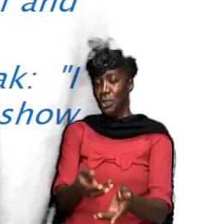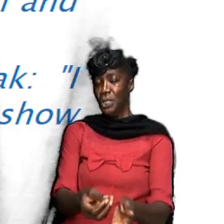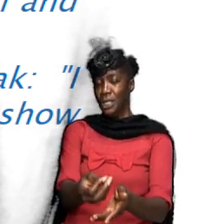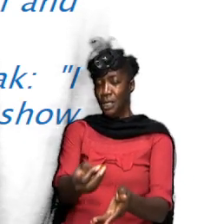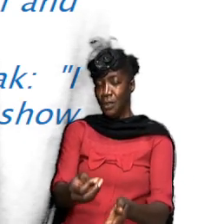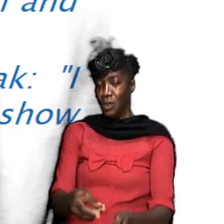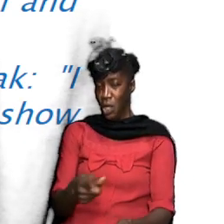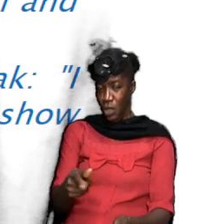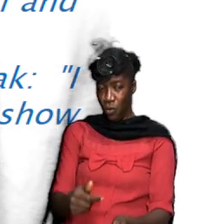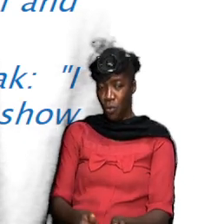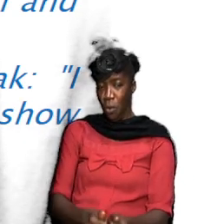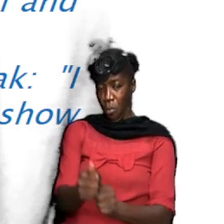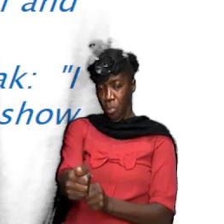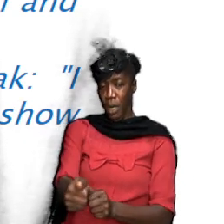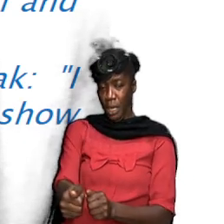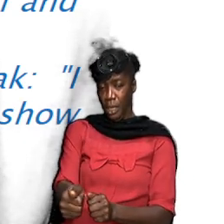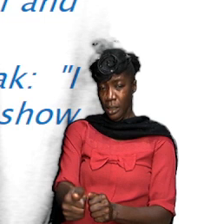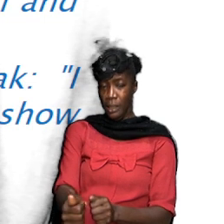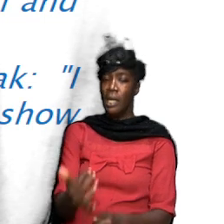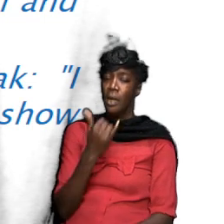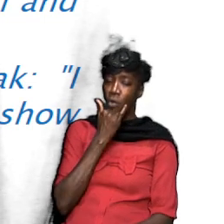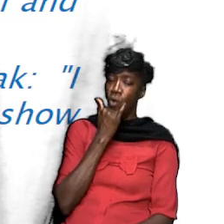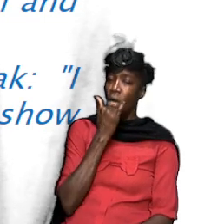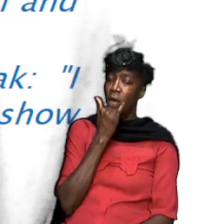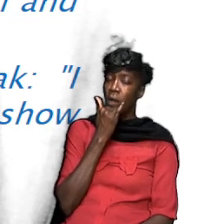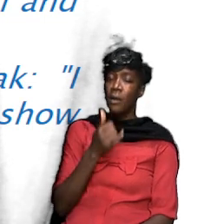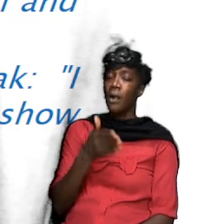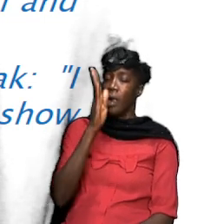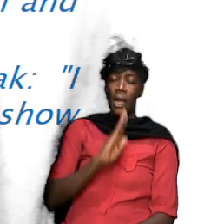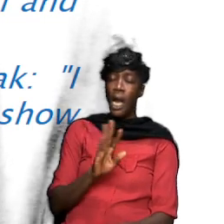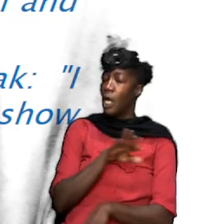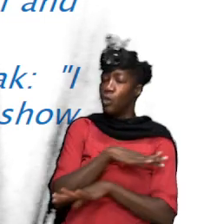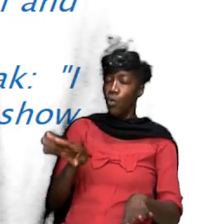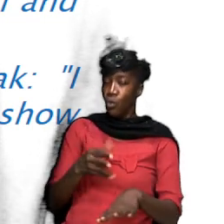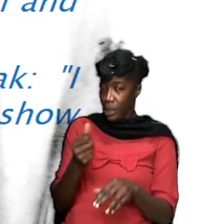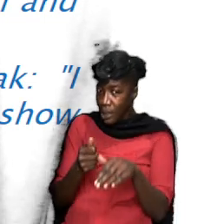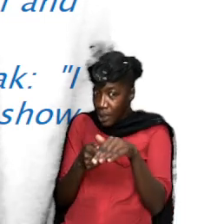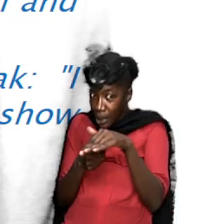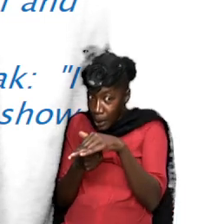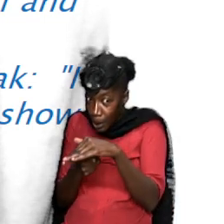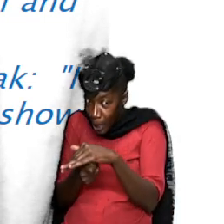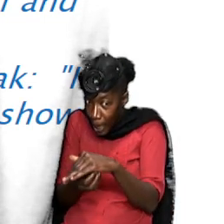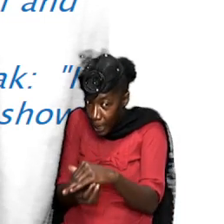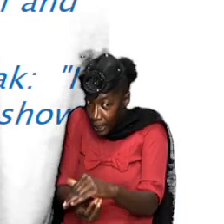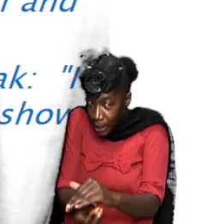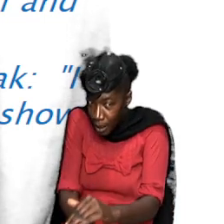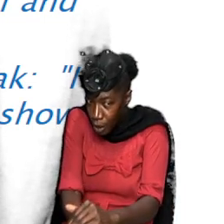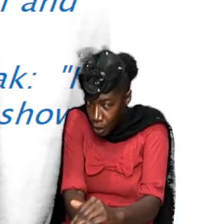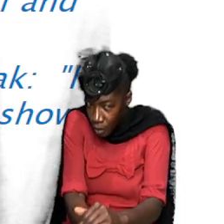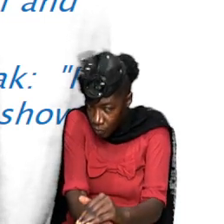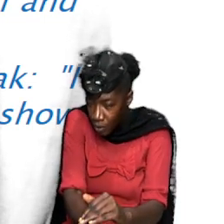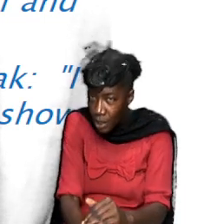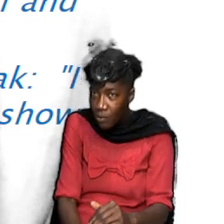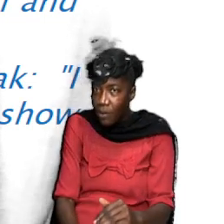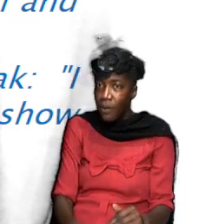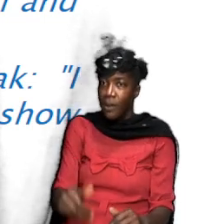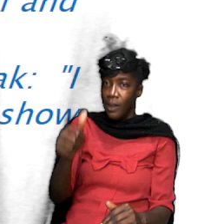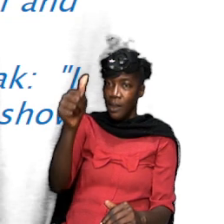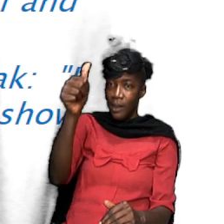And you bypass my wrongdoing. God does not take bribes. The Bible also in the book of Acts